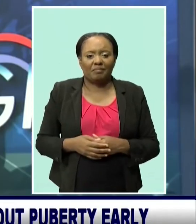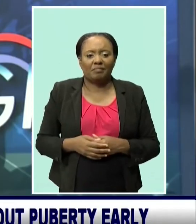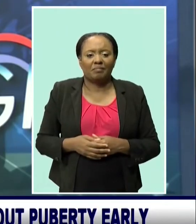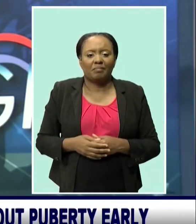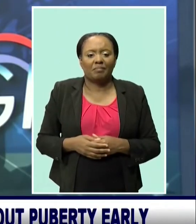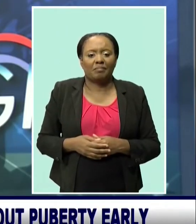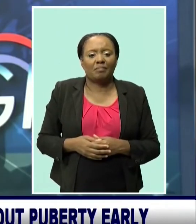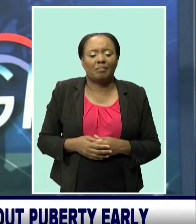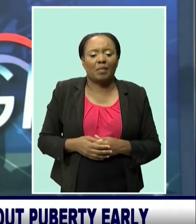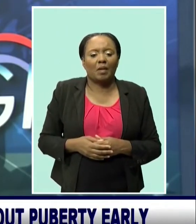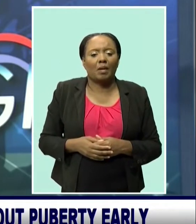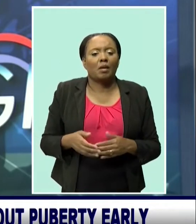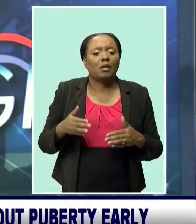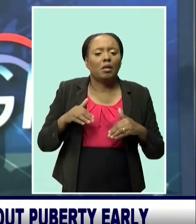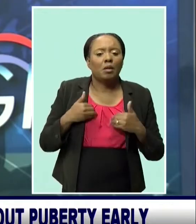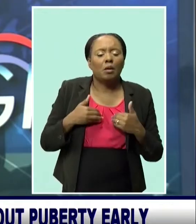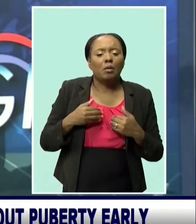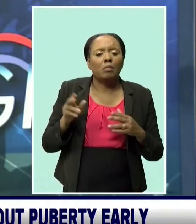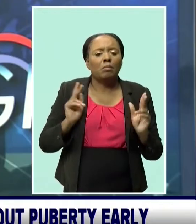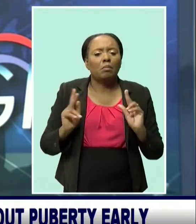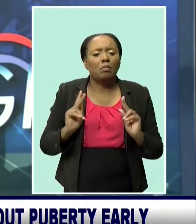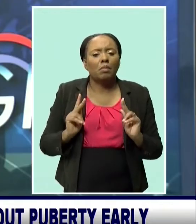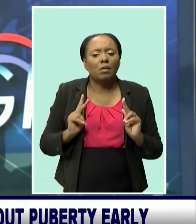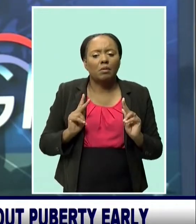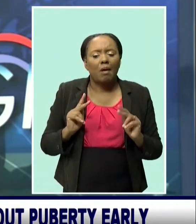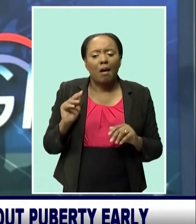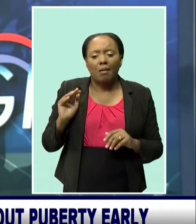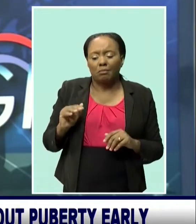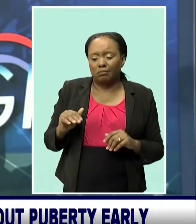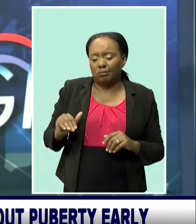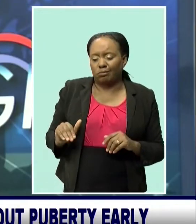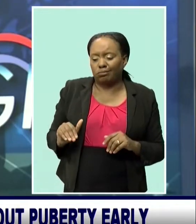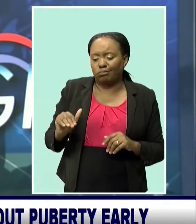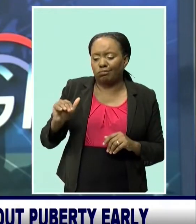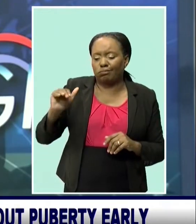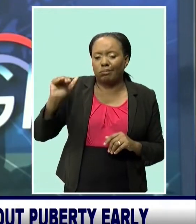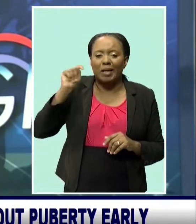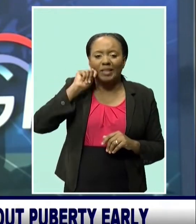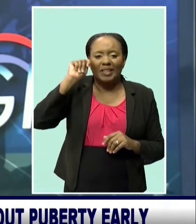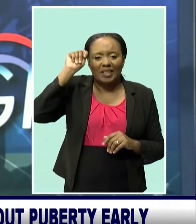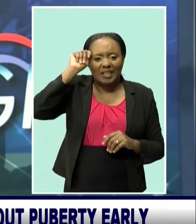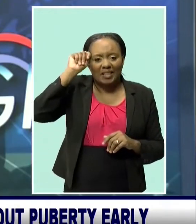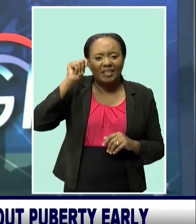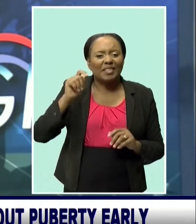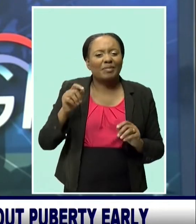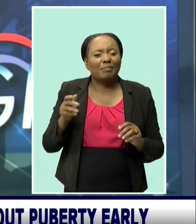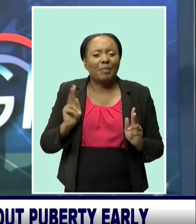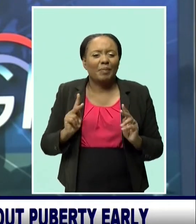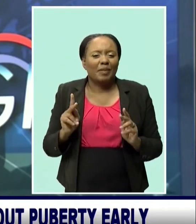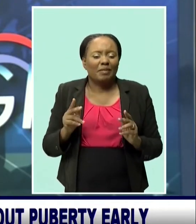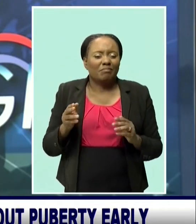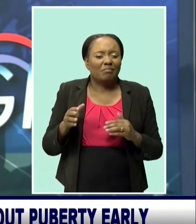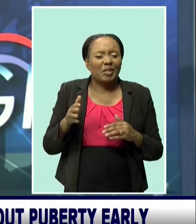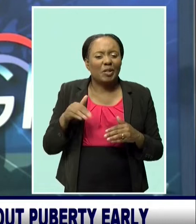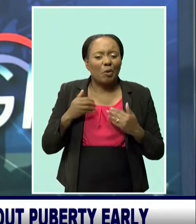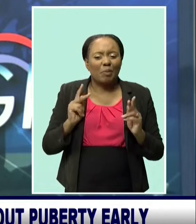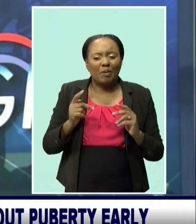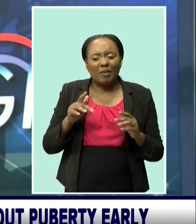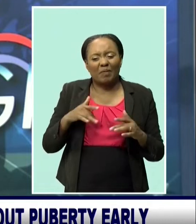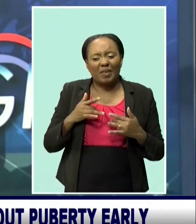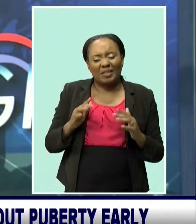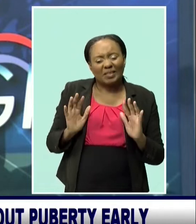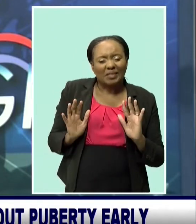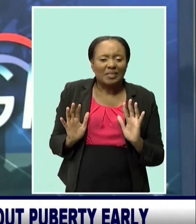Navigating puberty can be complicated and a little intimidating for young people. But a local pediatrician is stressing the need for parents to talk